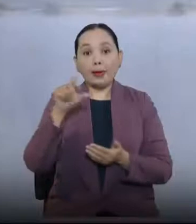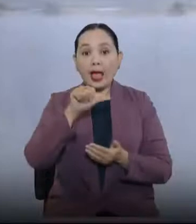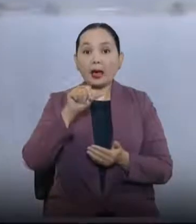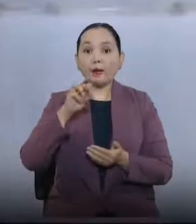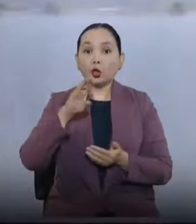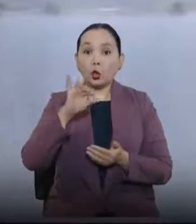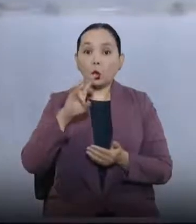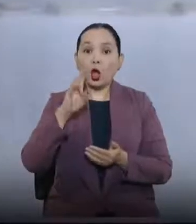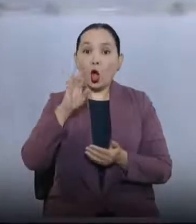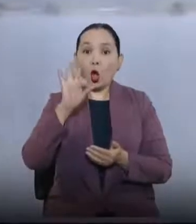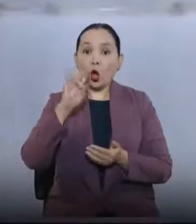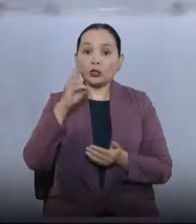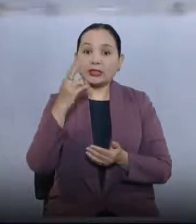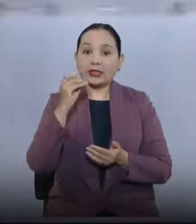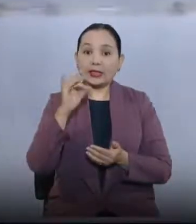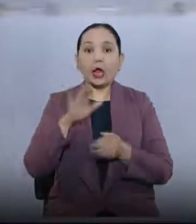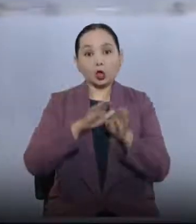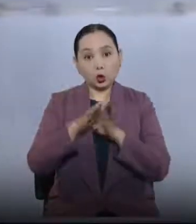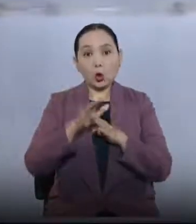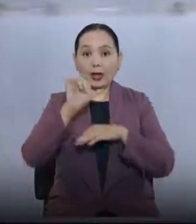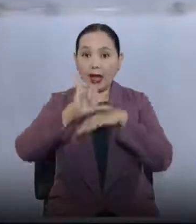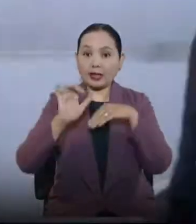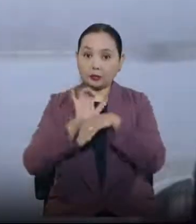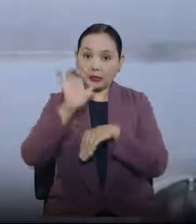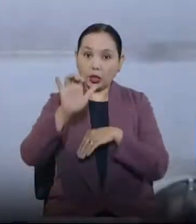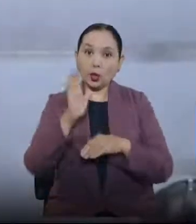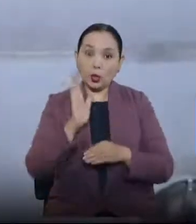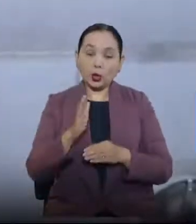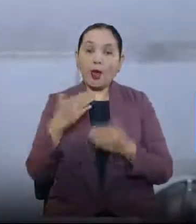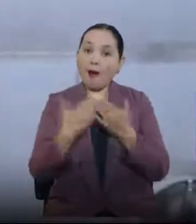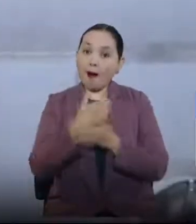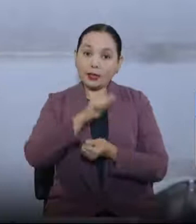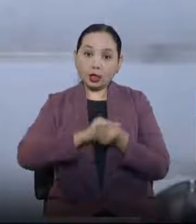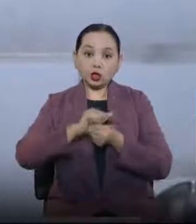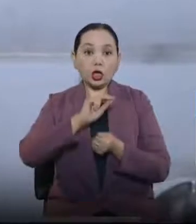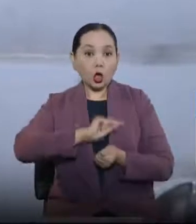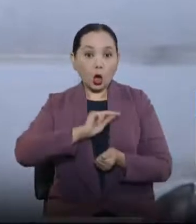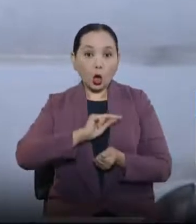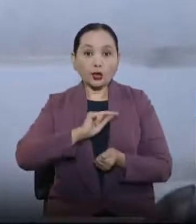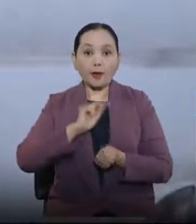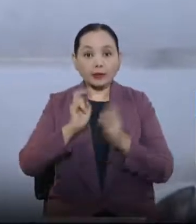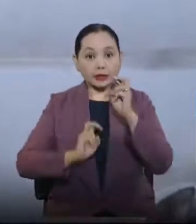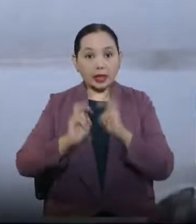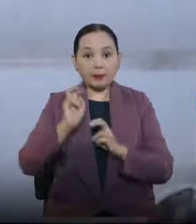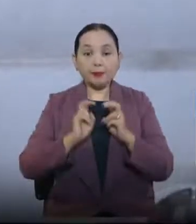tonna konsentrat to'liq eksportga yo'naltiriladi. Qayta ishlash korxonamizda